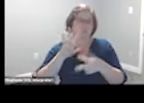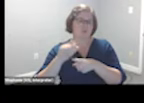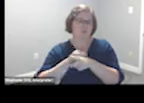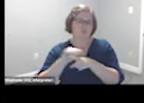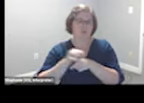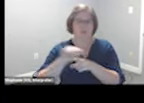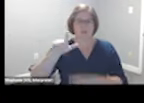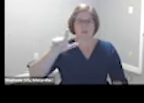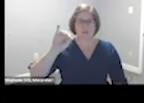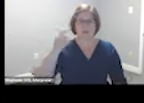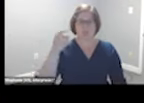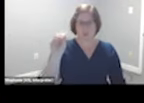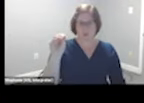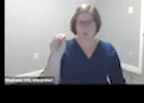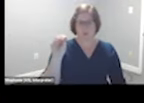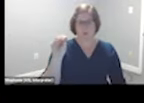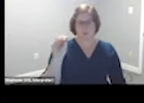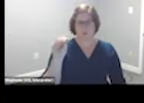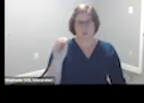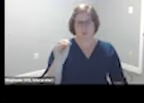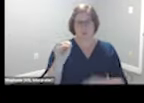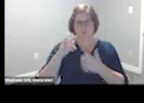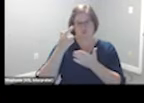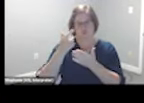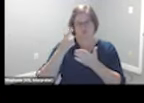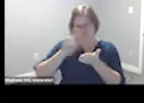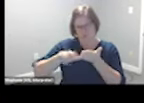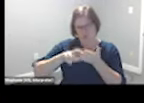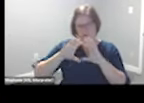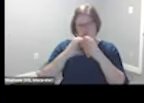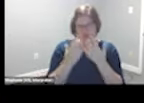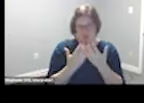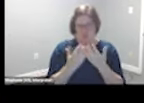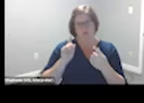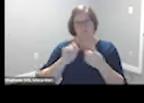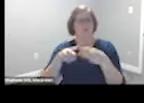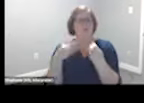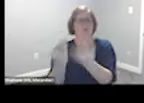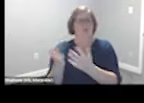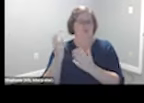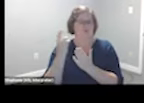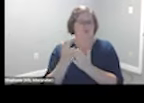gravitational wave research groups around the UK to deliver these resources from where they're based. And we're going